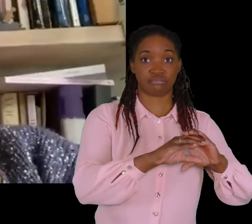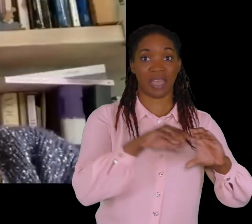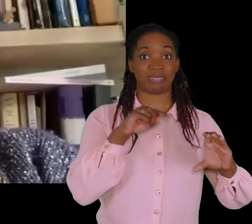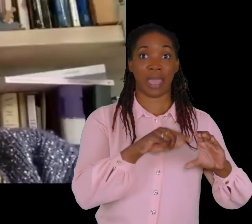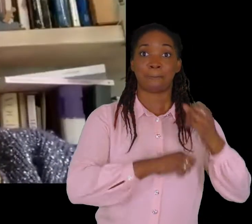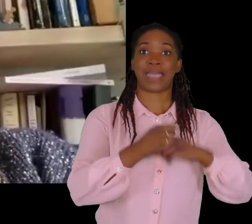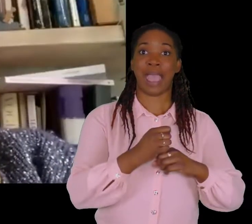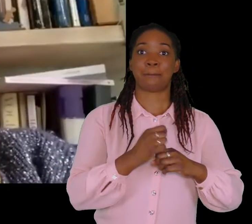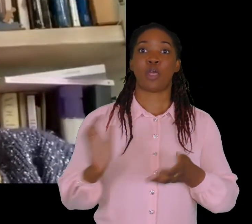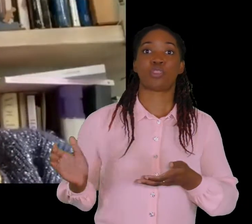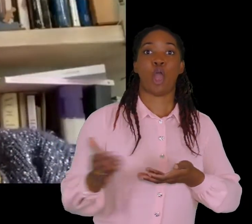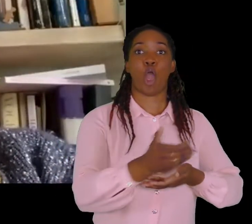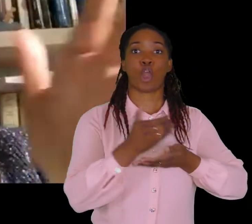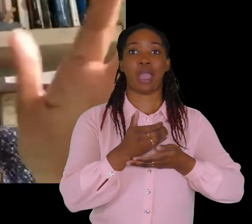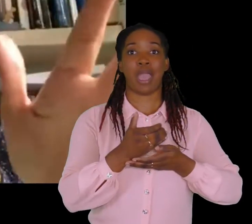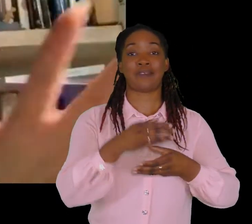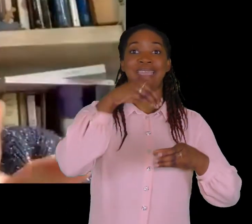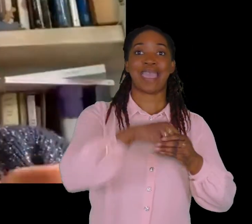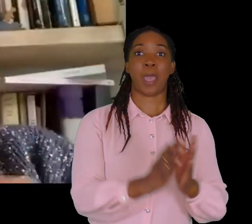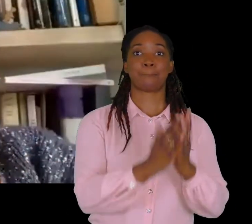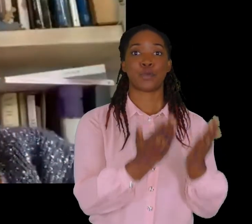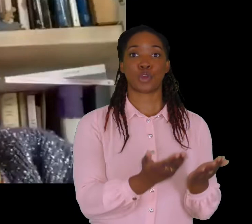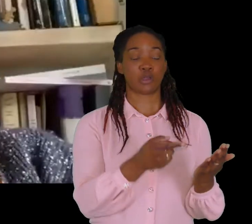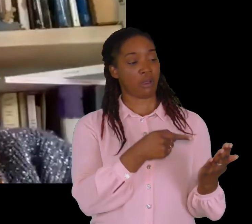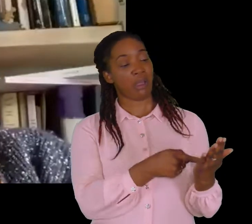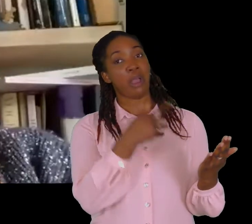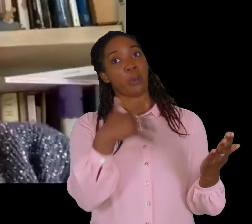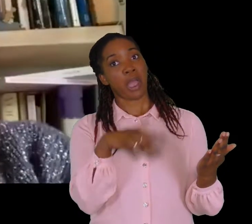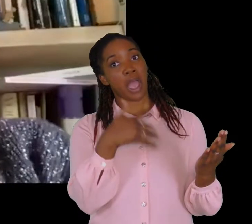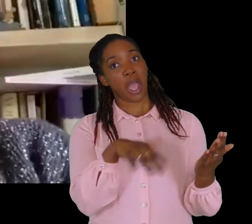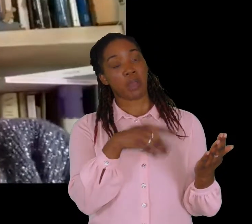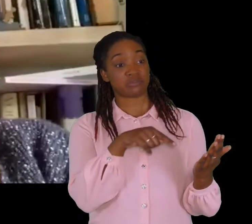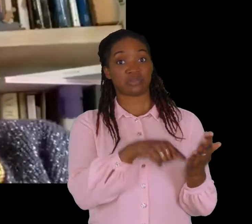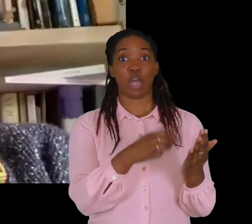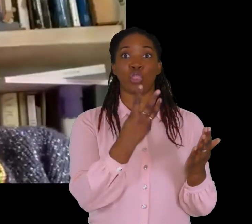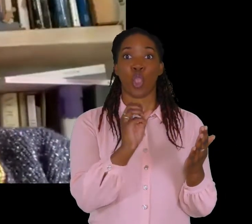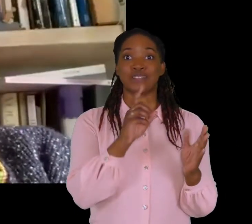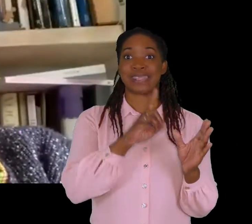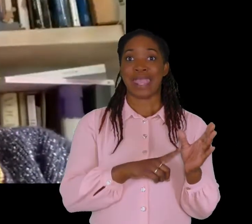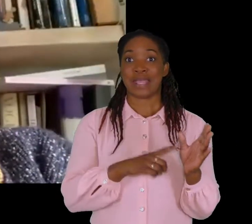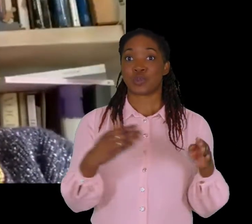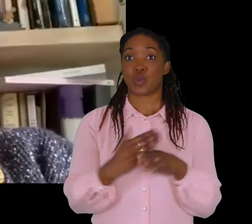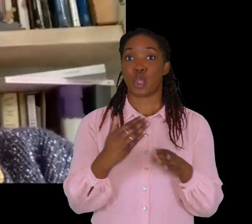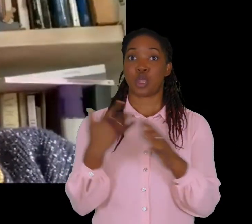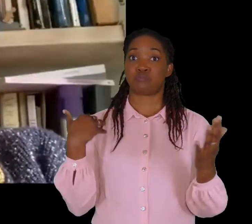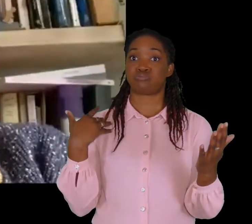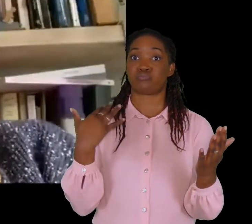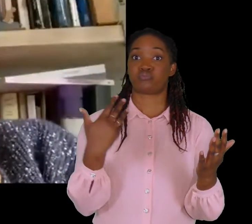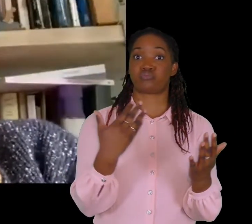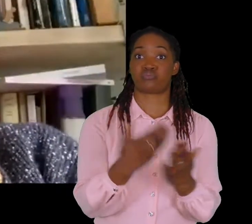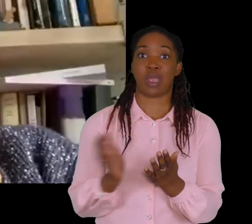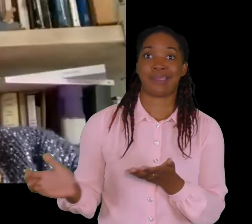up forming an archive. And if you put them all in a book, you end up having 30 years of work.